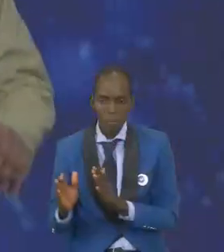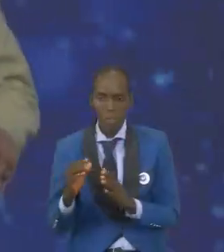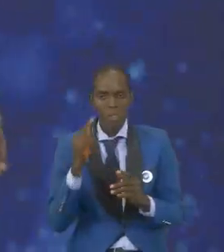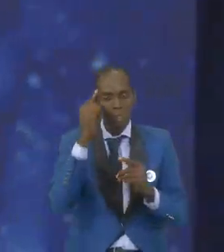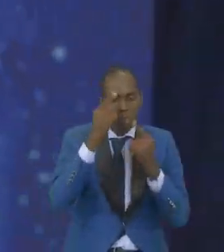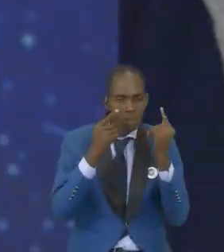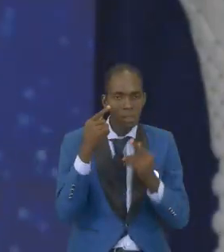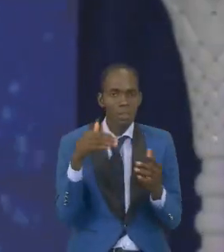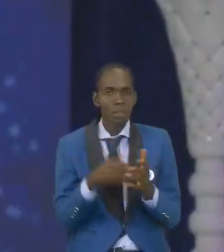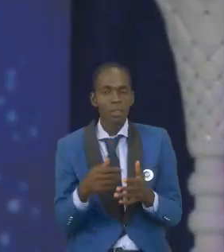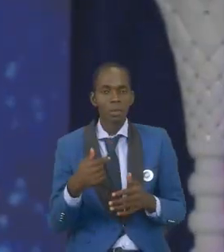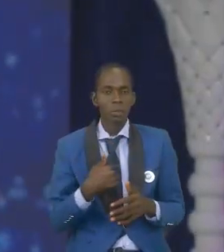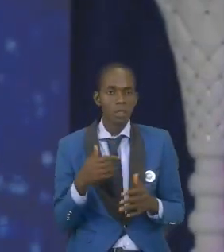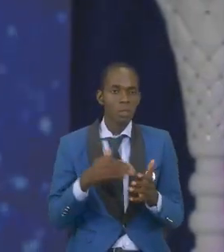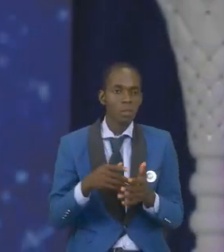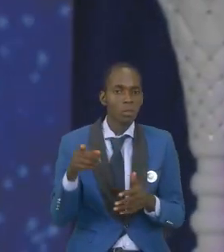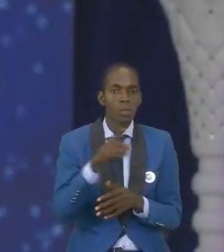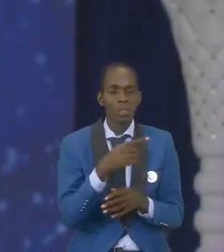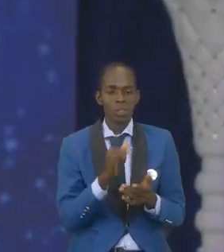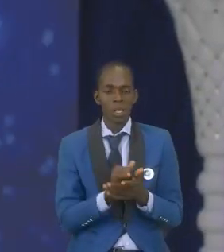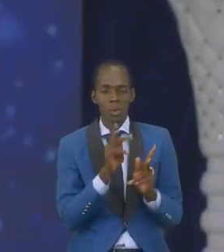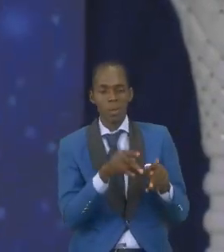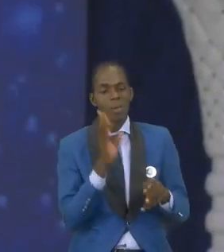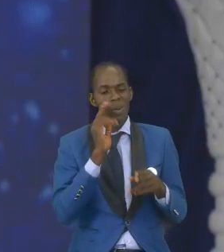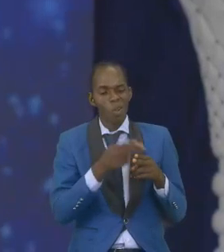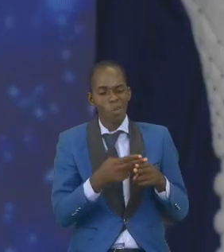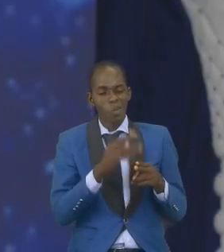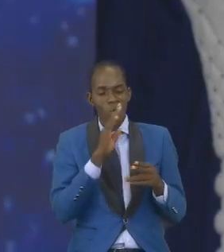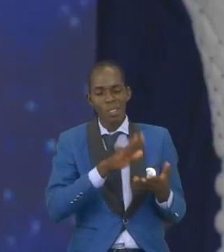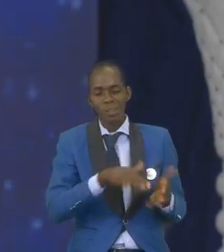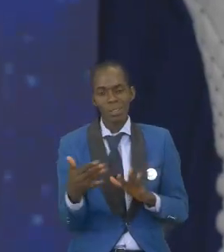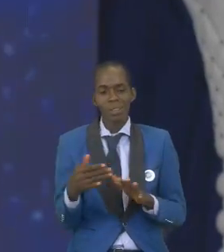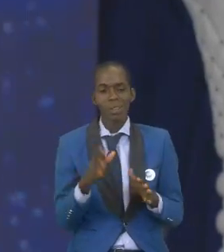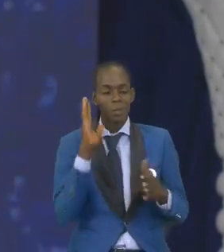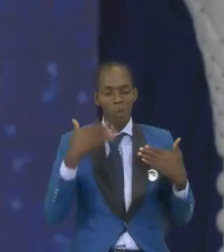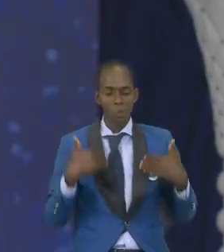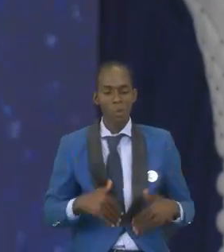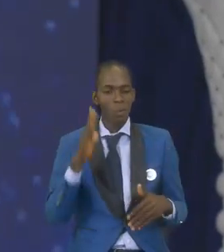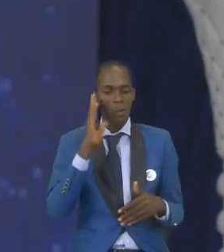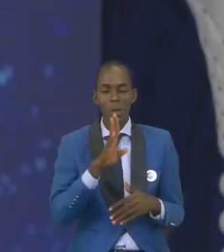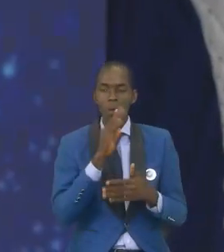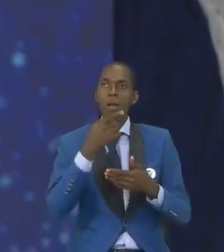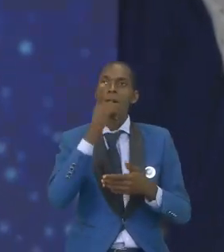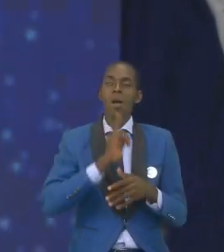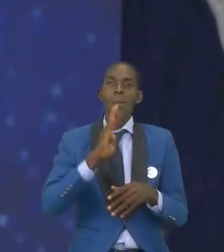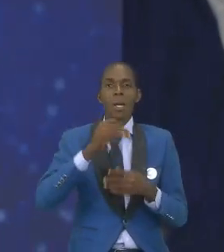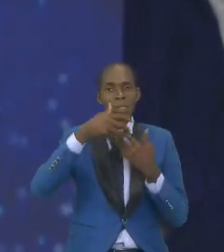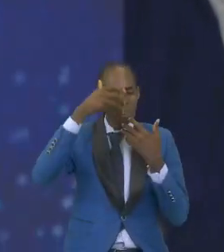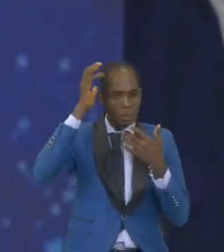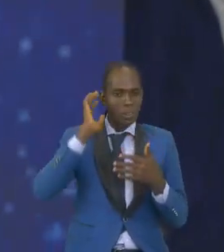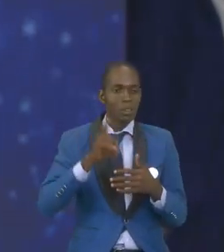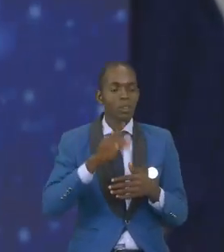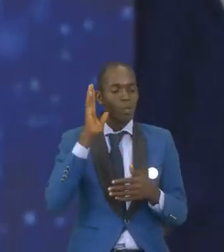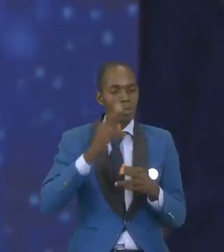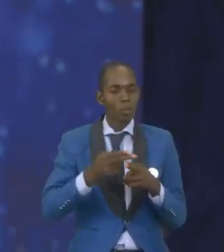conspiring about, and say, he'll soon be dead, he'll soon be torn in pieces, he'll soon go up, up the earth.